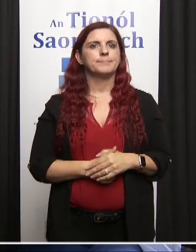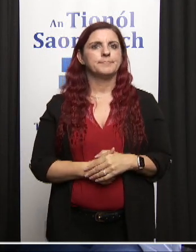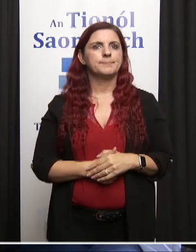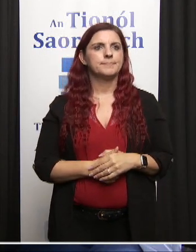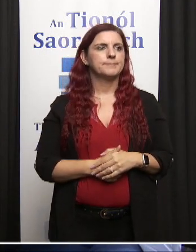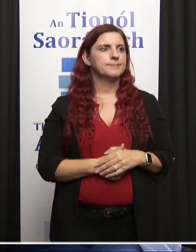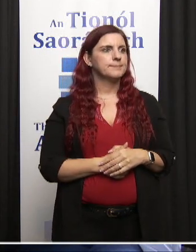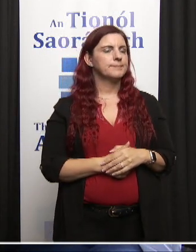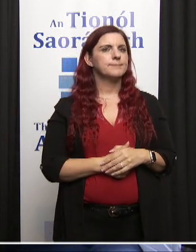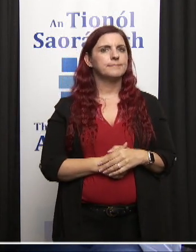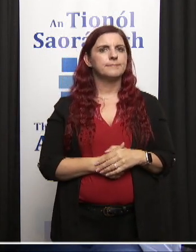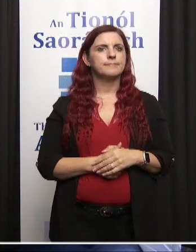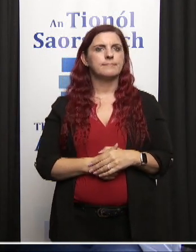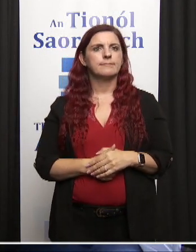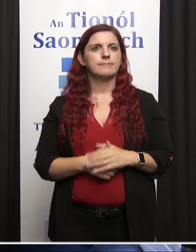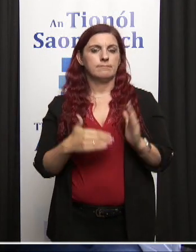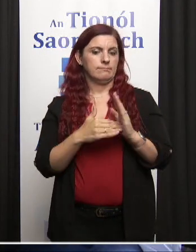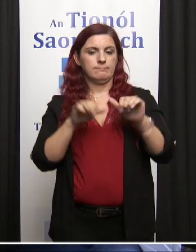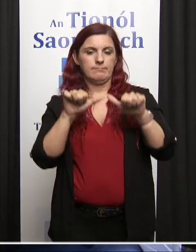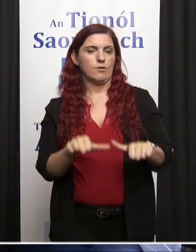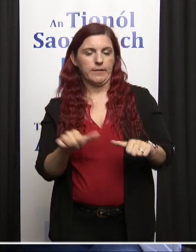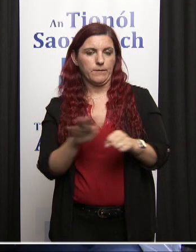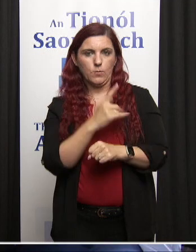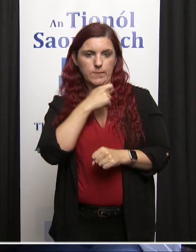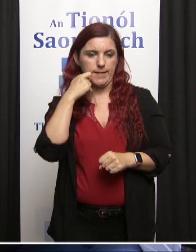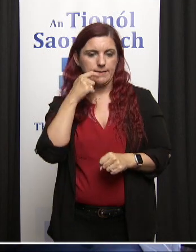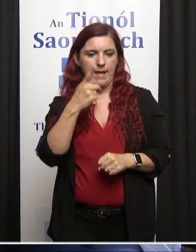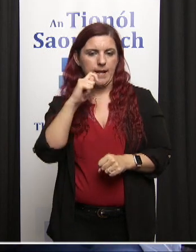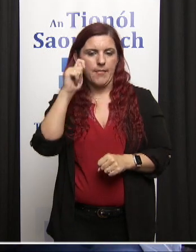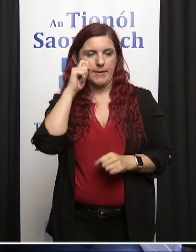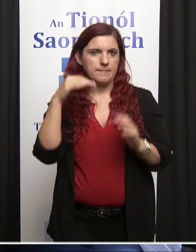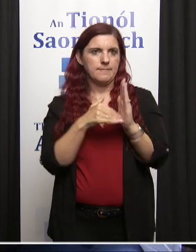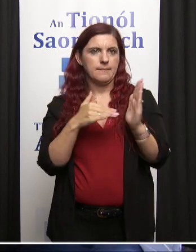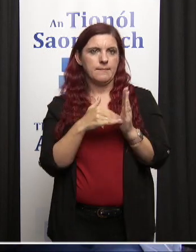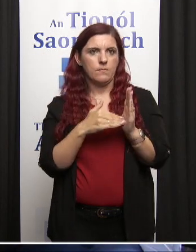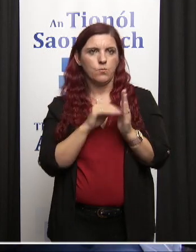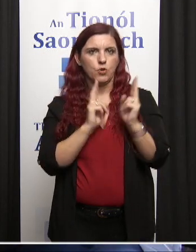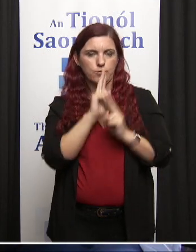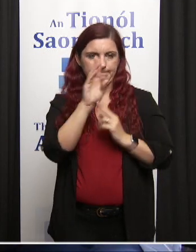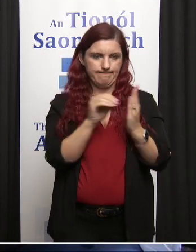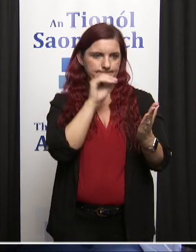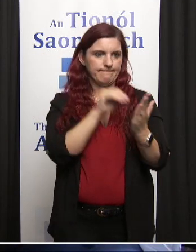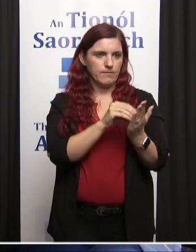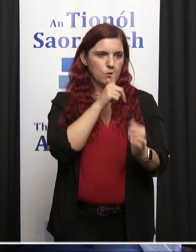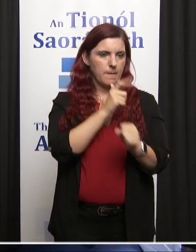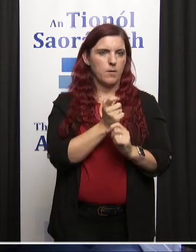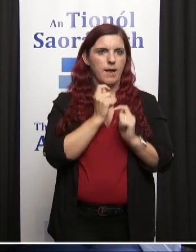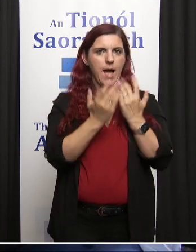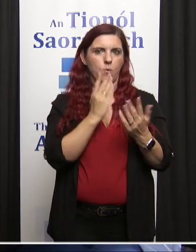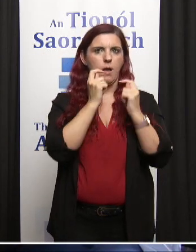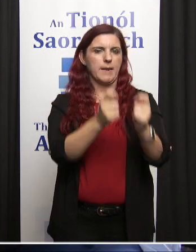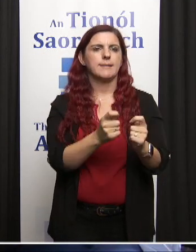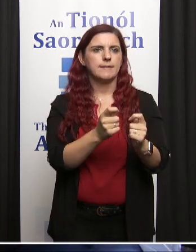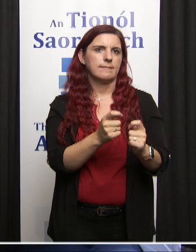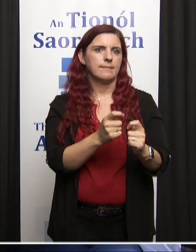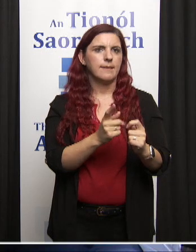Yes, John, I agree entirely, and I do think that we should deal with the issue of nomination. You know,